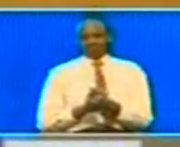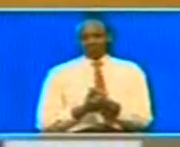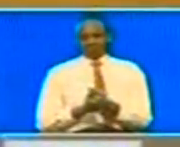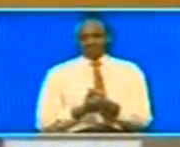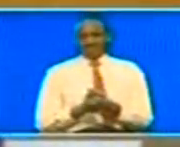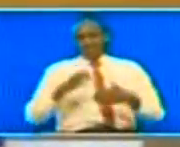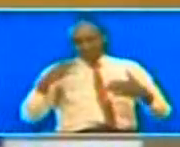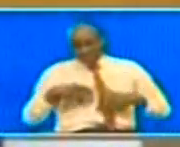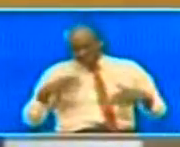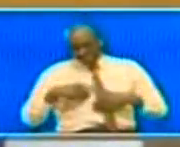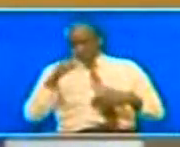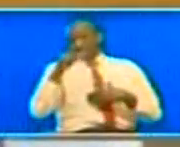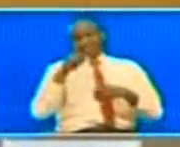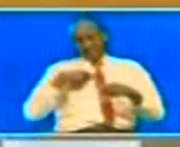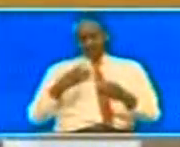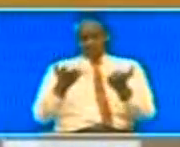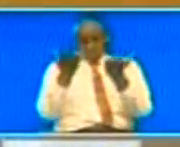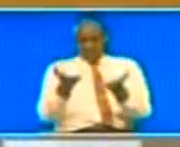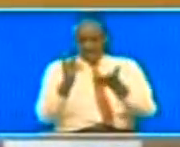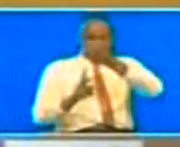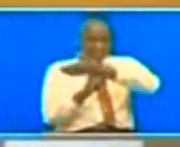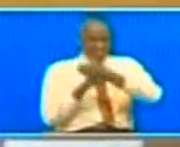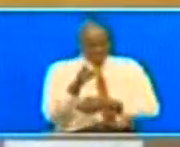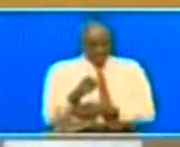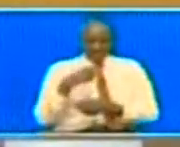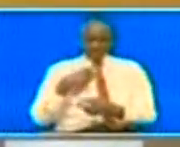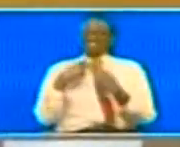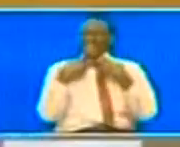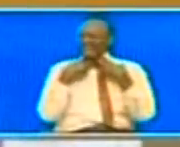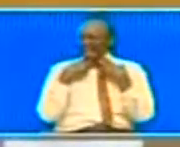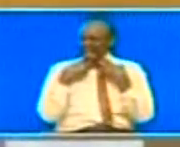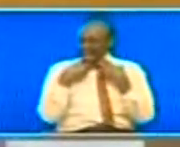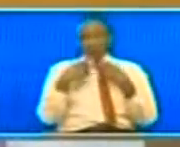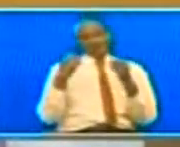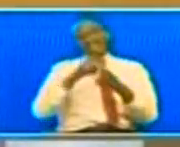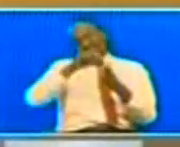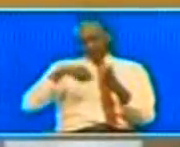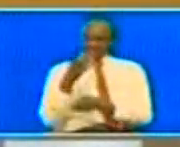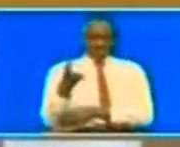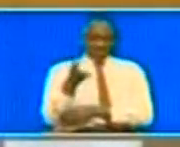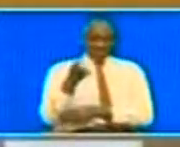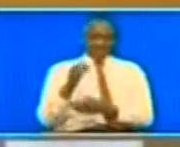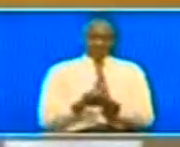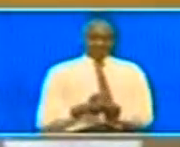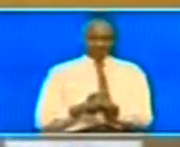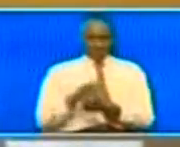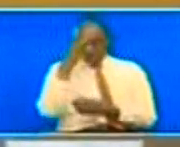People could go at the Weybridge and get stuck for some certain reason or the other.